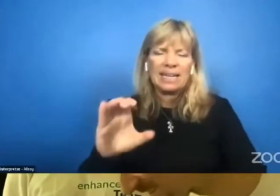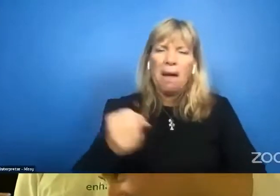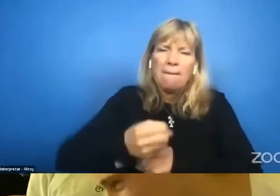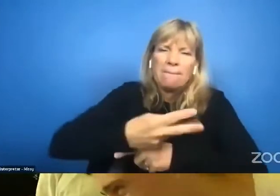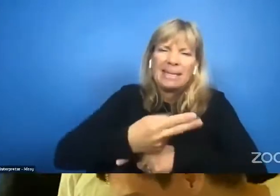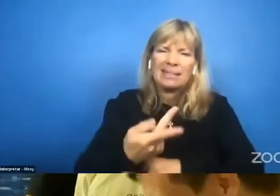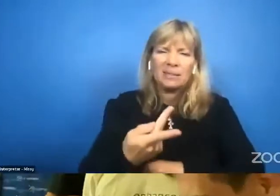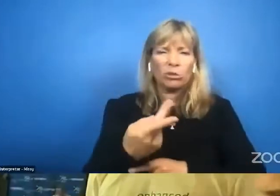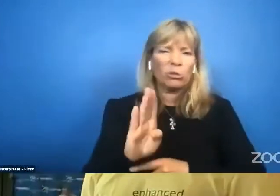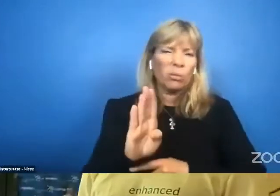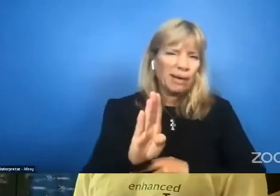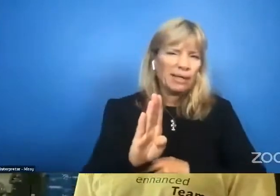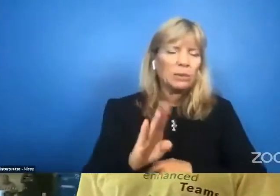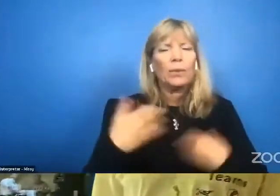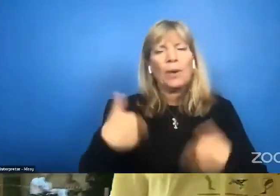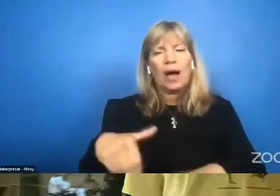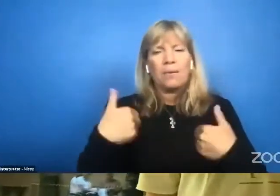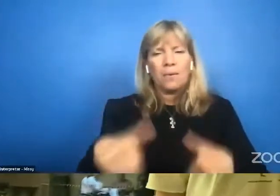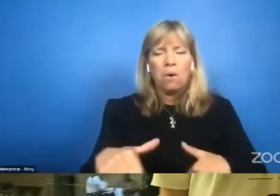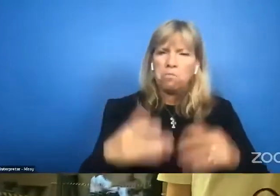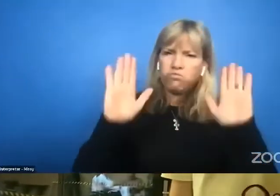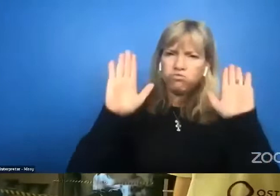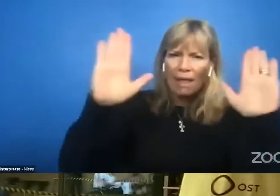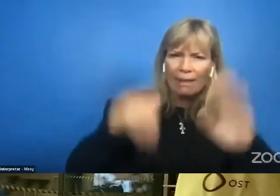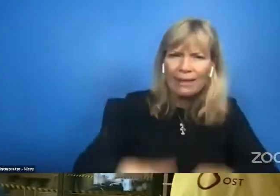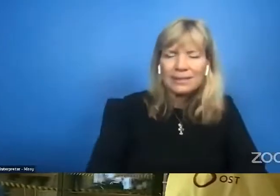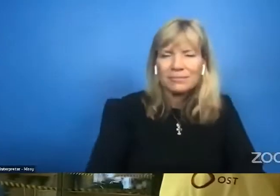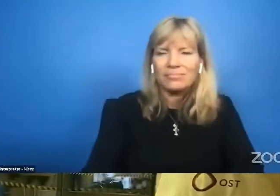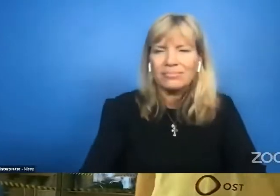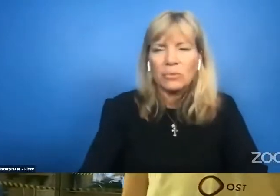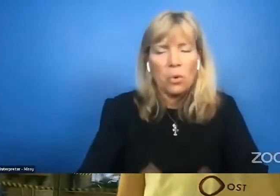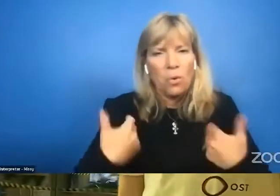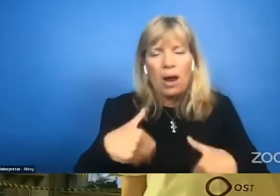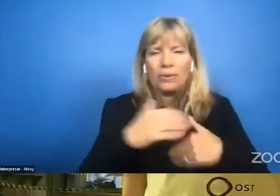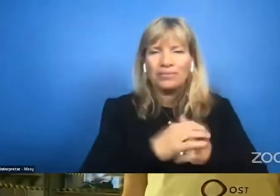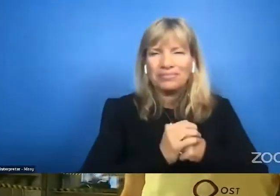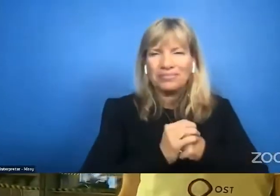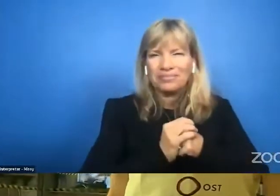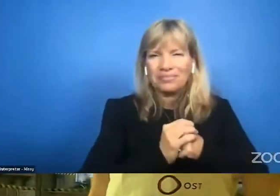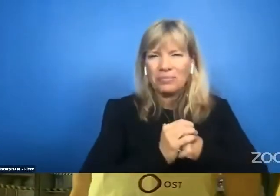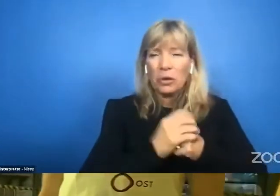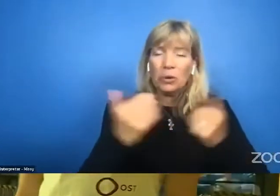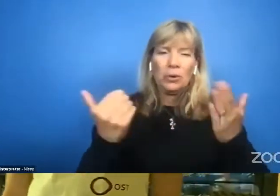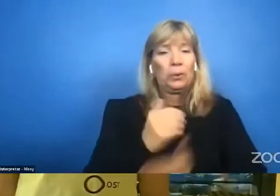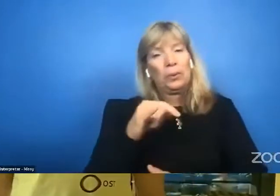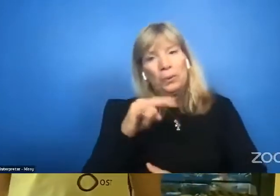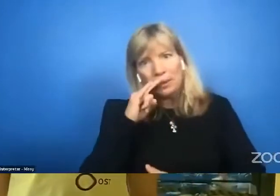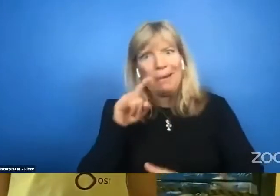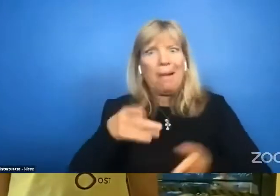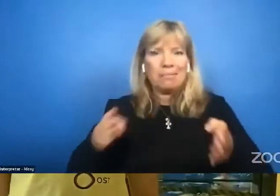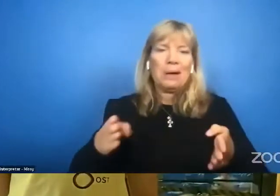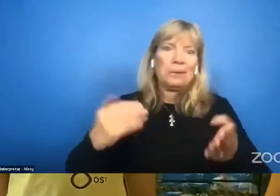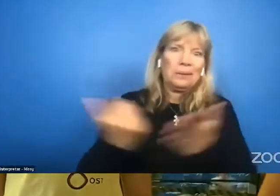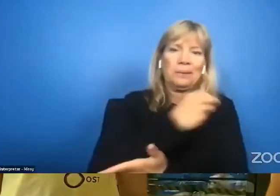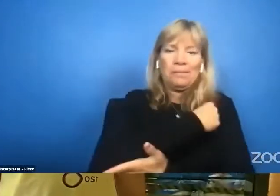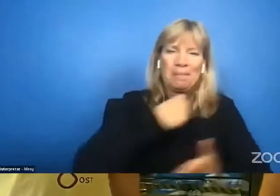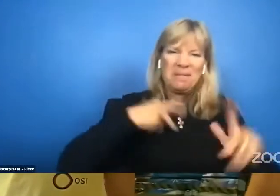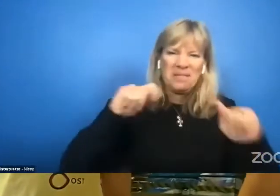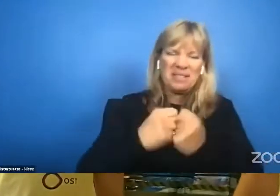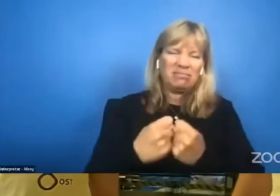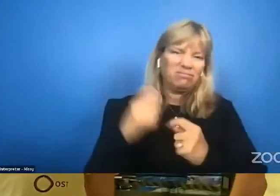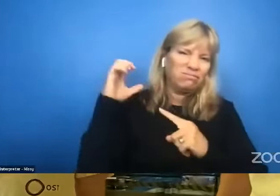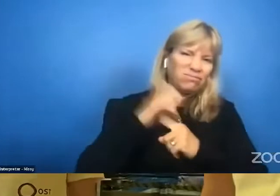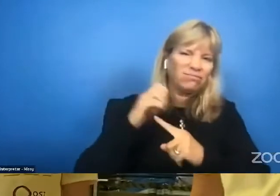Brilliant. Well, the new kid on the block, the new member of the team, proves his worth here.